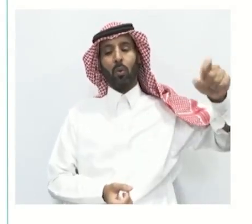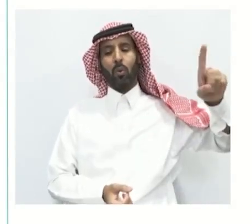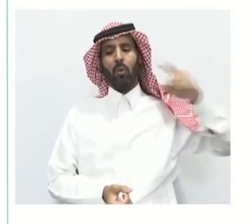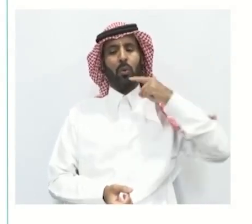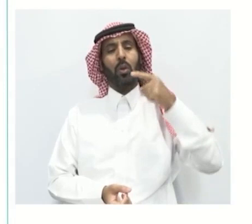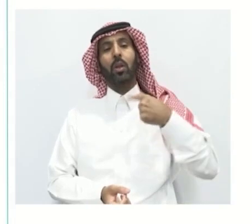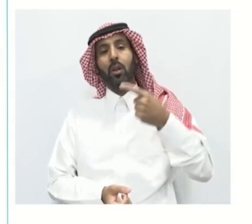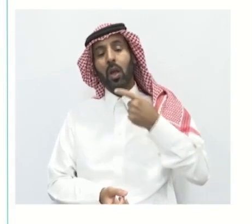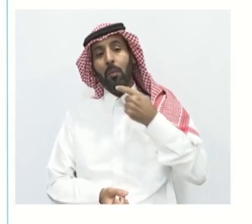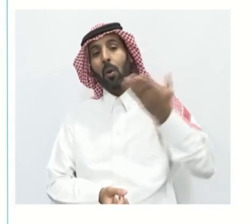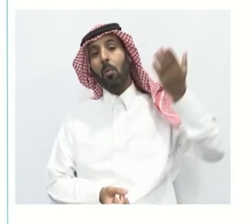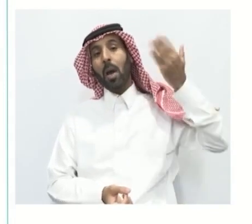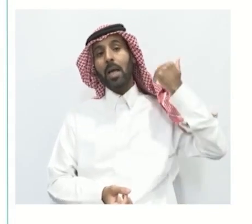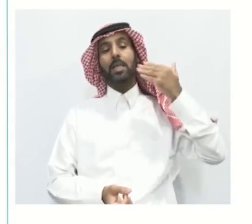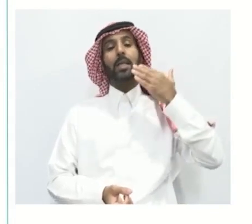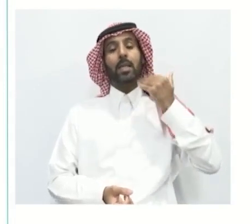habits,